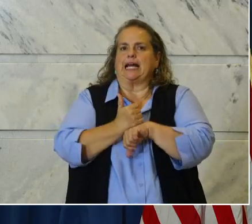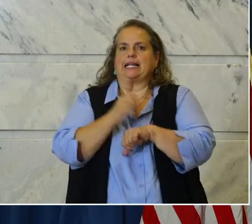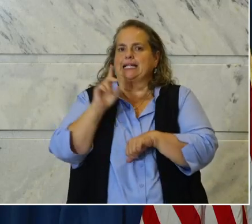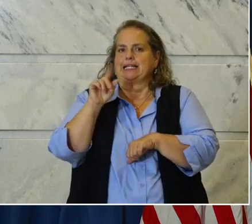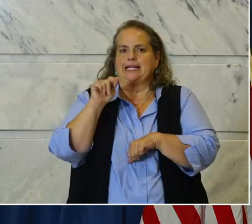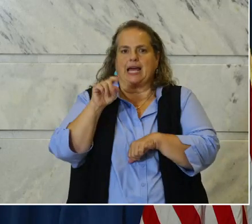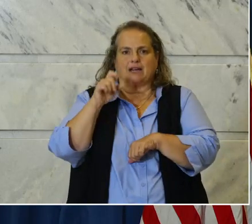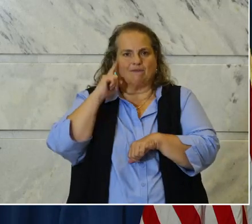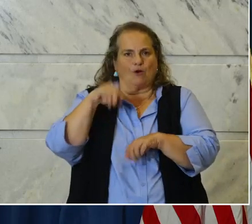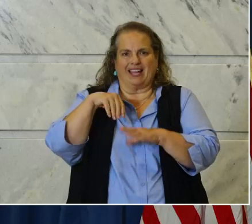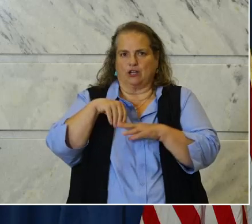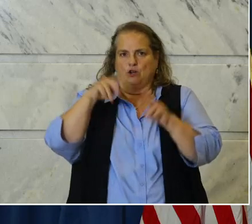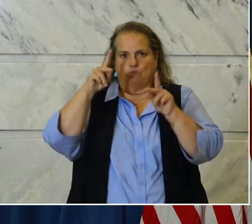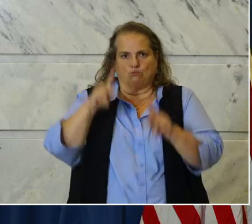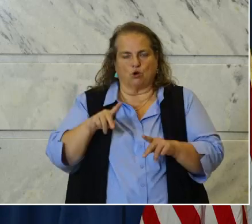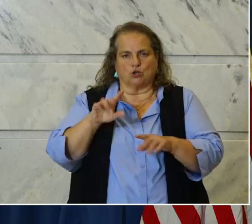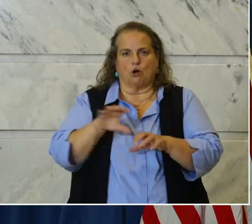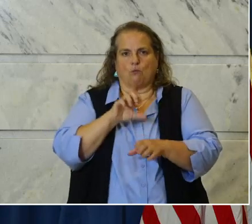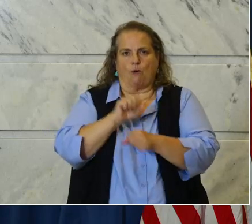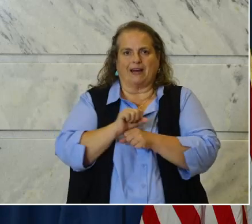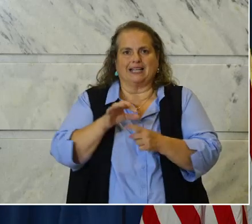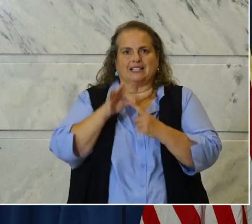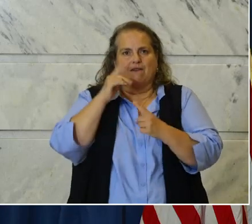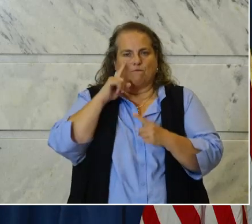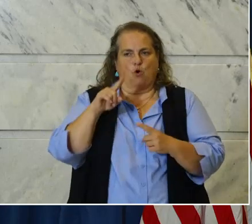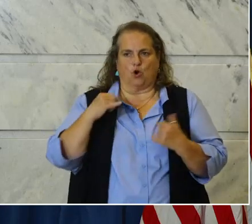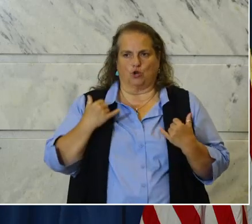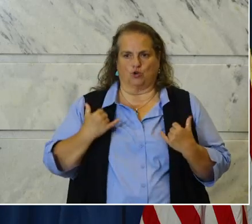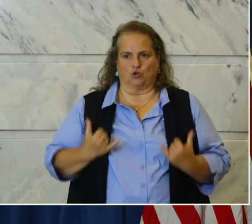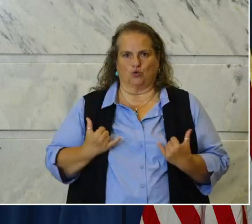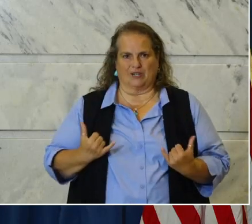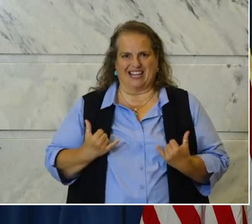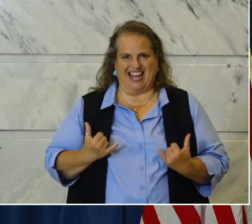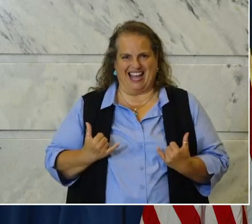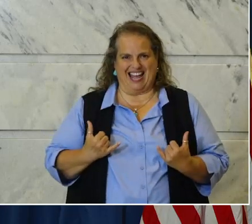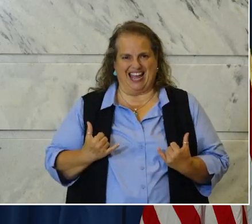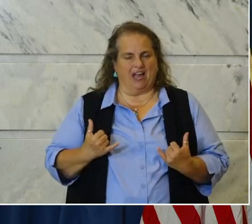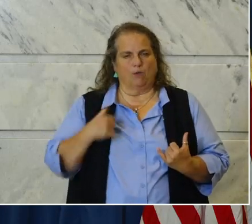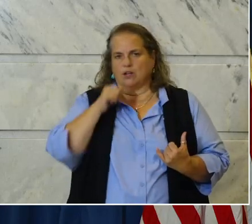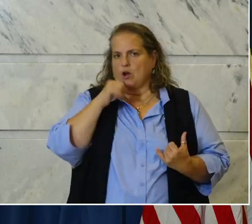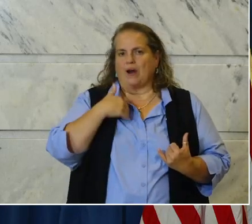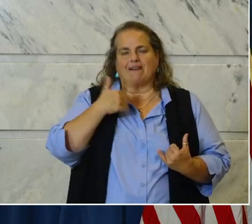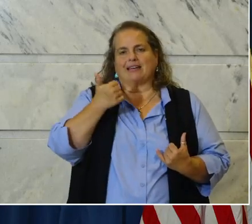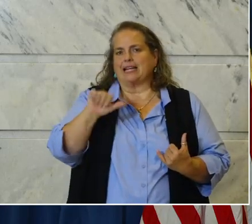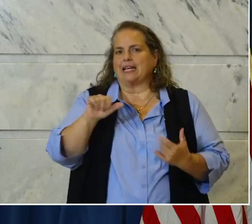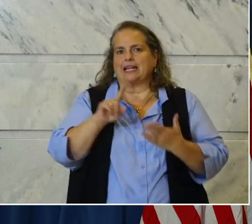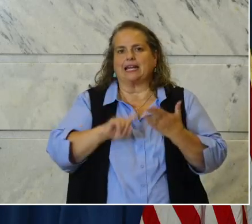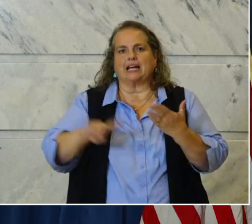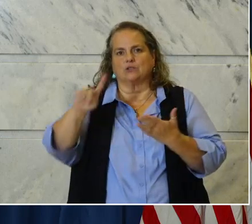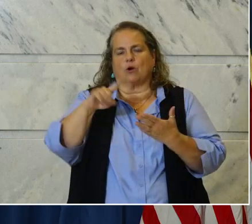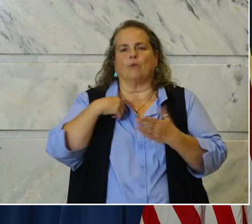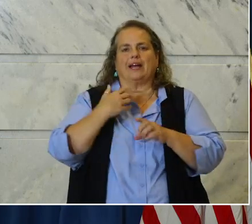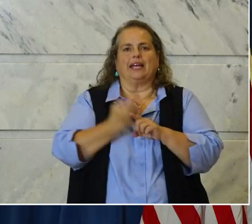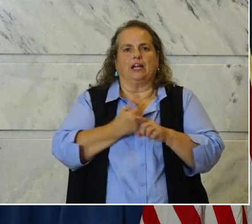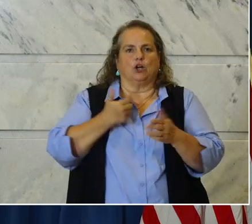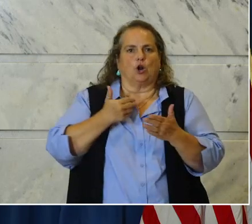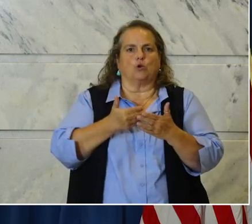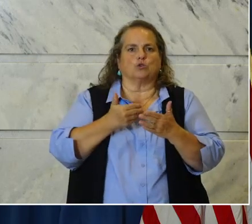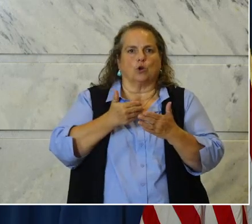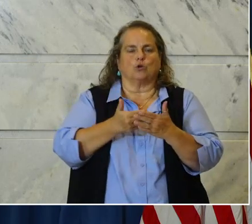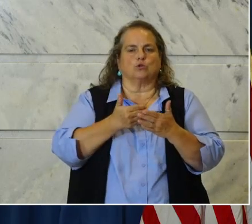appointments other than the one occurring in Frankfurt today. I don't think we have those next week, but we are getting closer and closer to